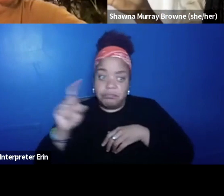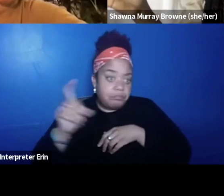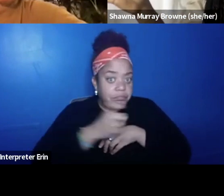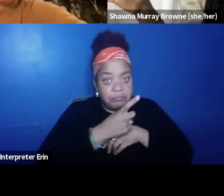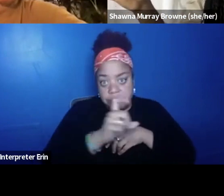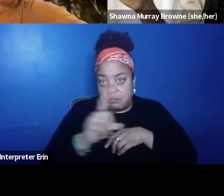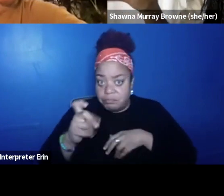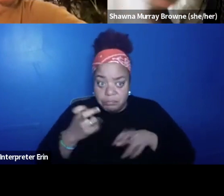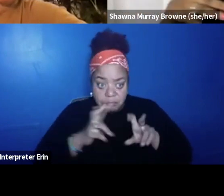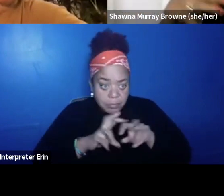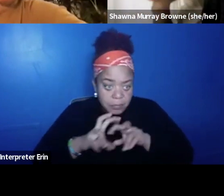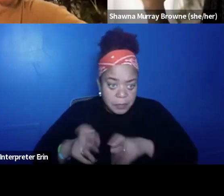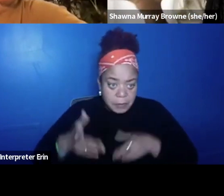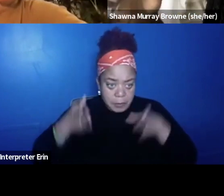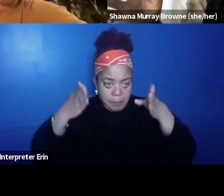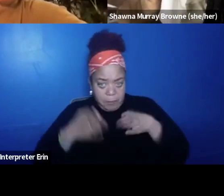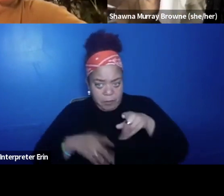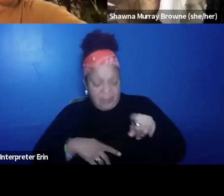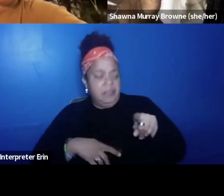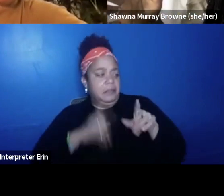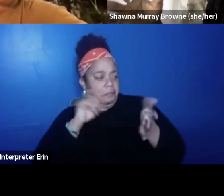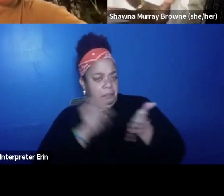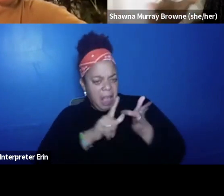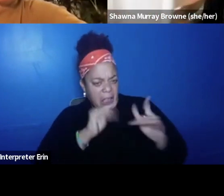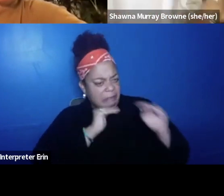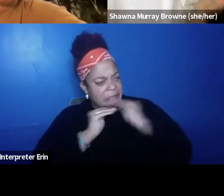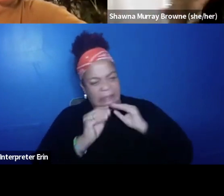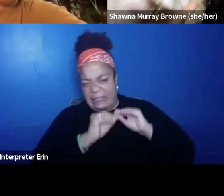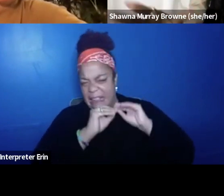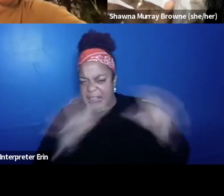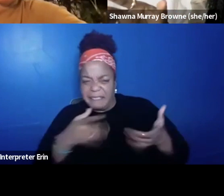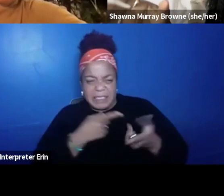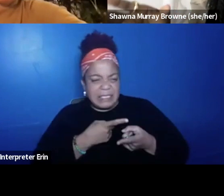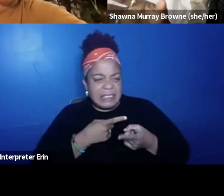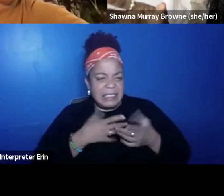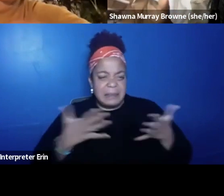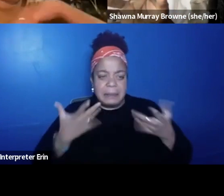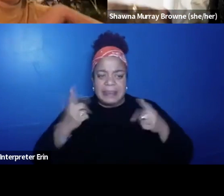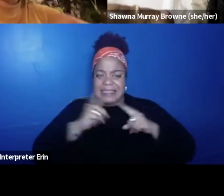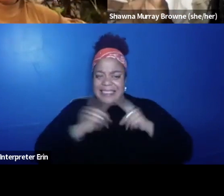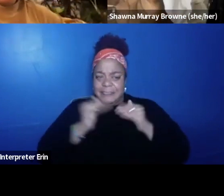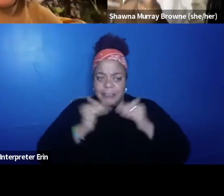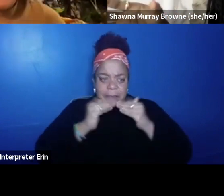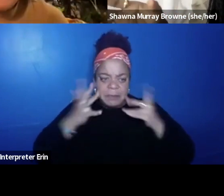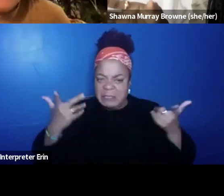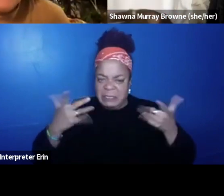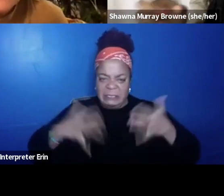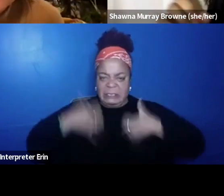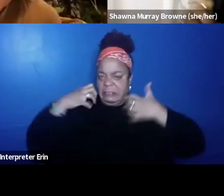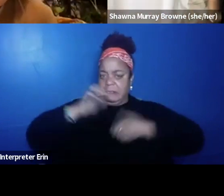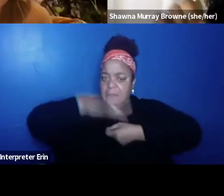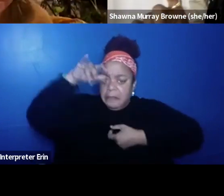clearly frustrated, maybe they're knocking things over, and there's someone else in the building that knows that I'm